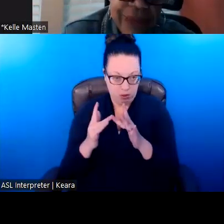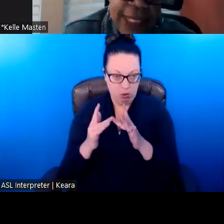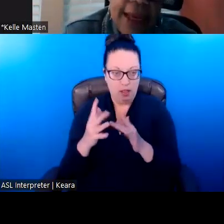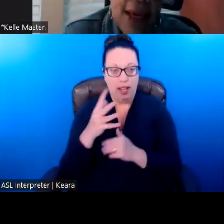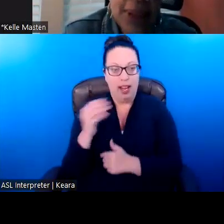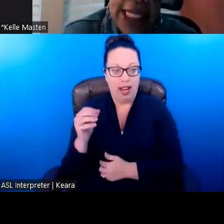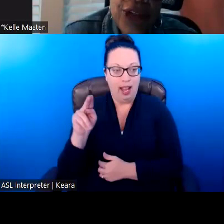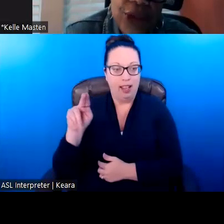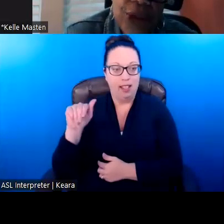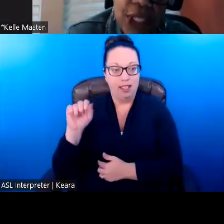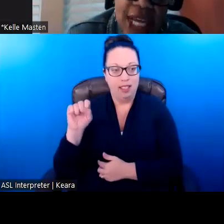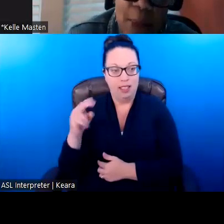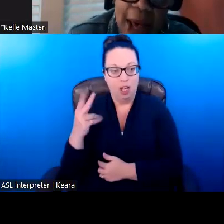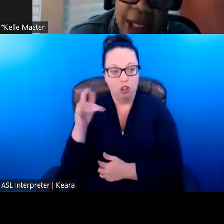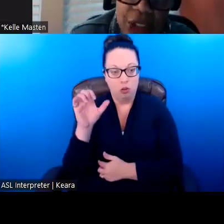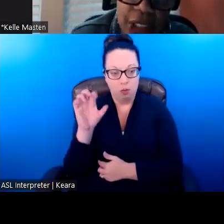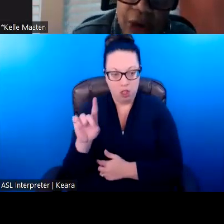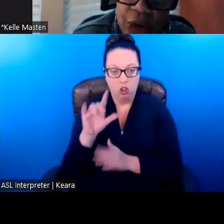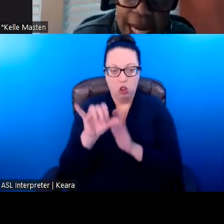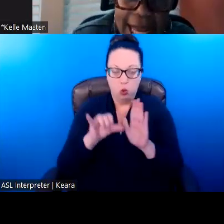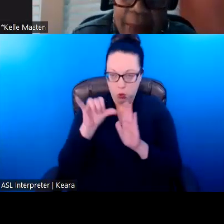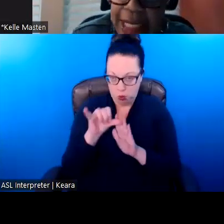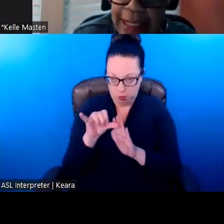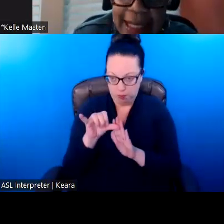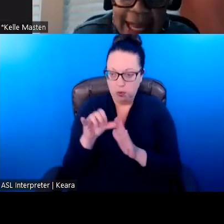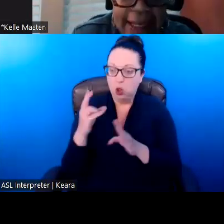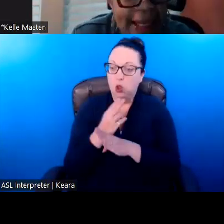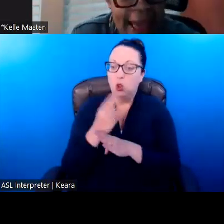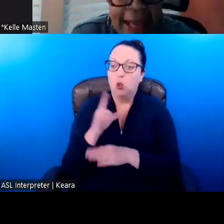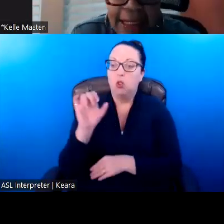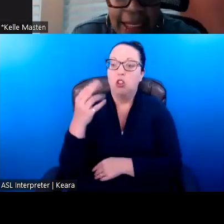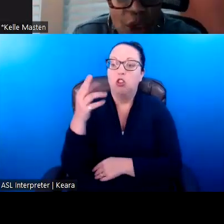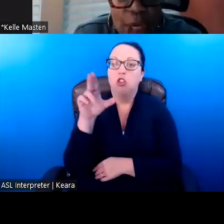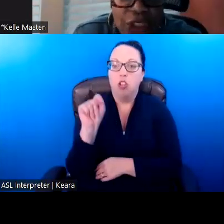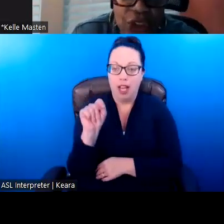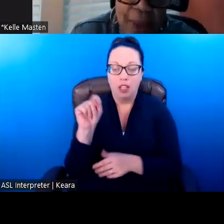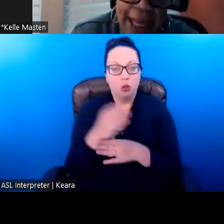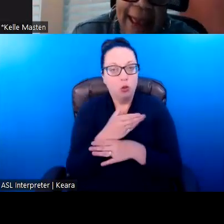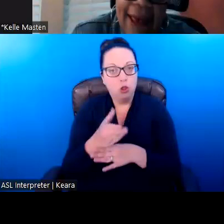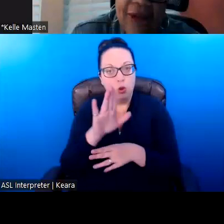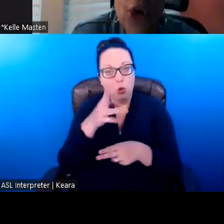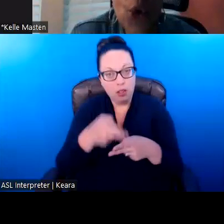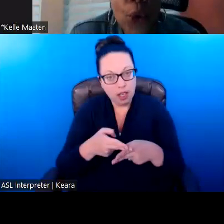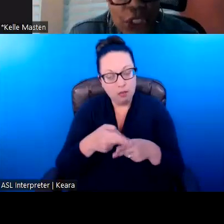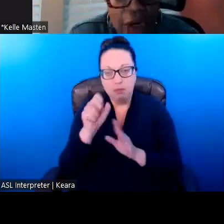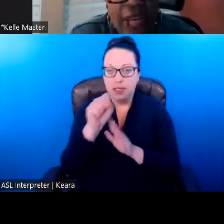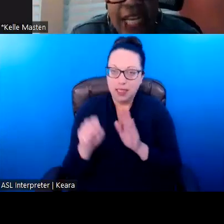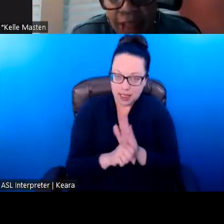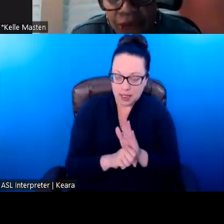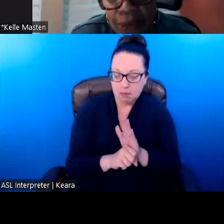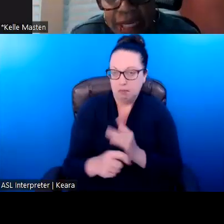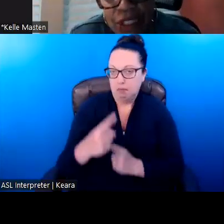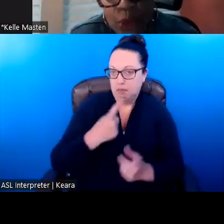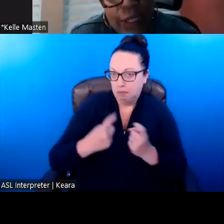channel. Please use the chat pod to share your name and state and ask any questions you might have or share